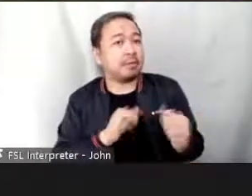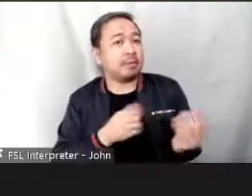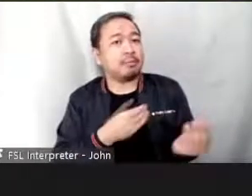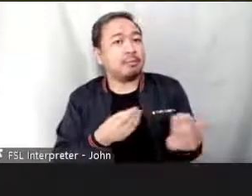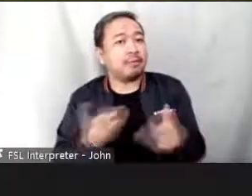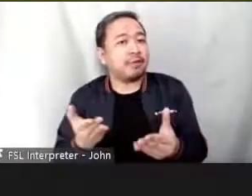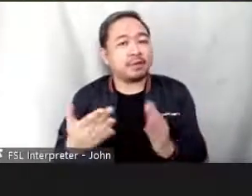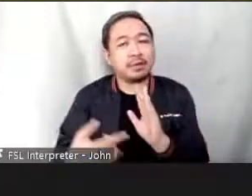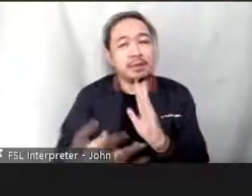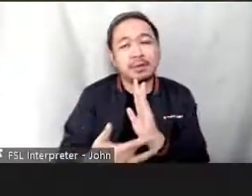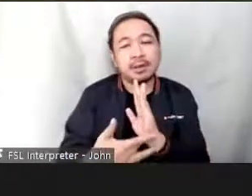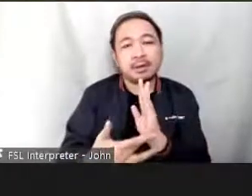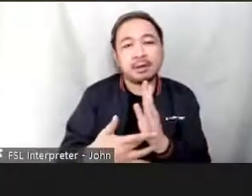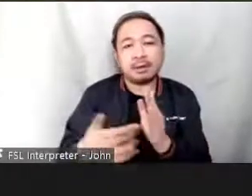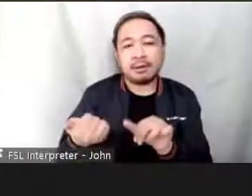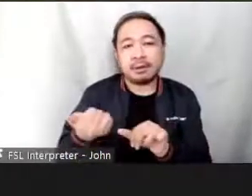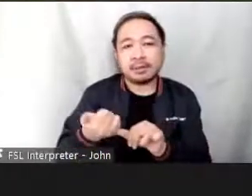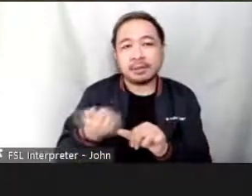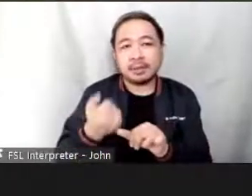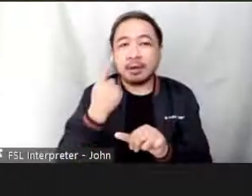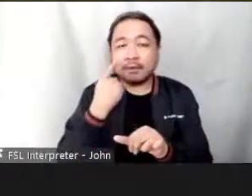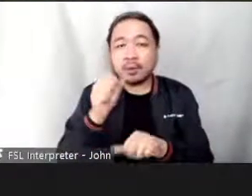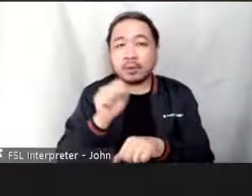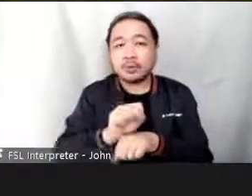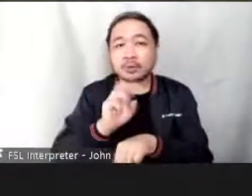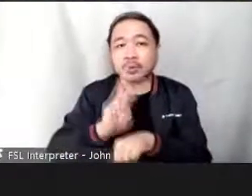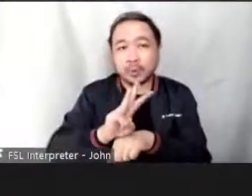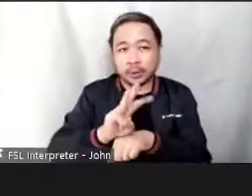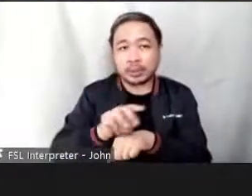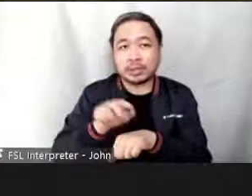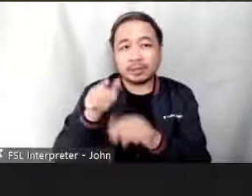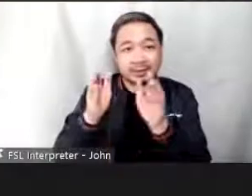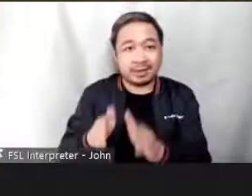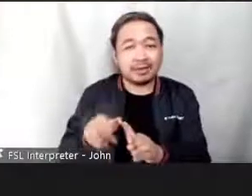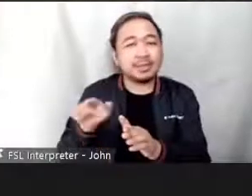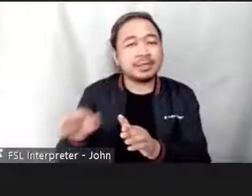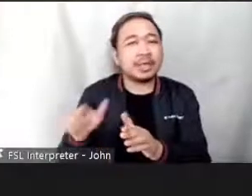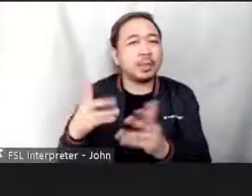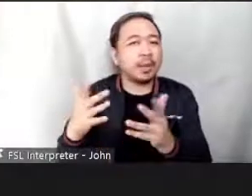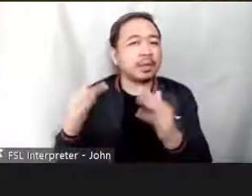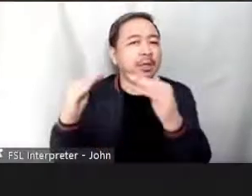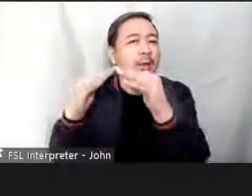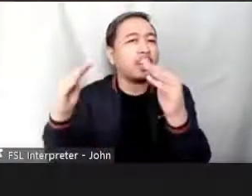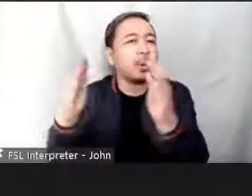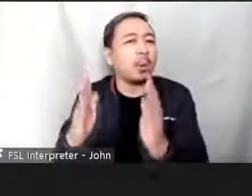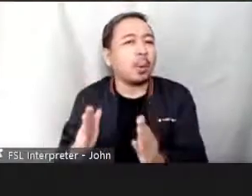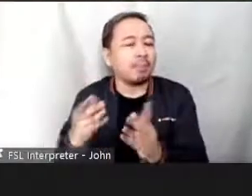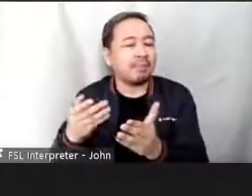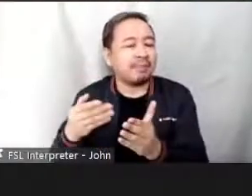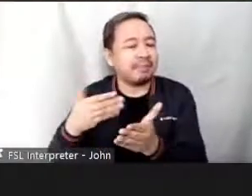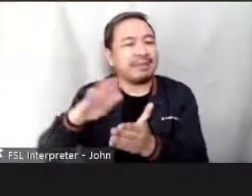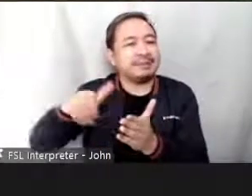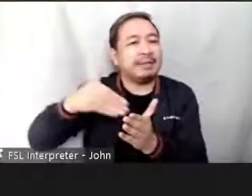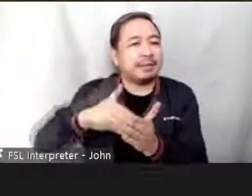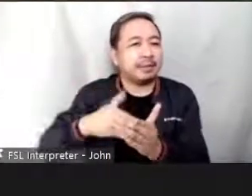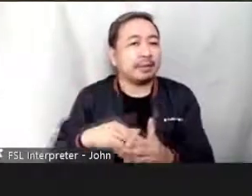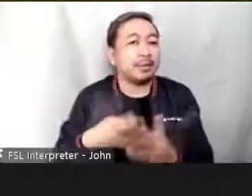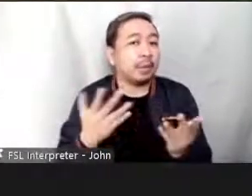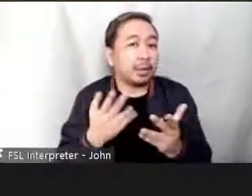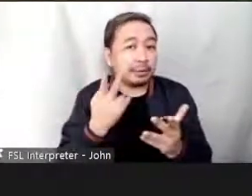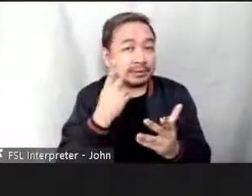social worker in the residential care facility. These personnel are usually in the field office and the central office,